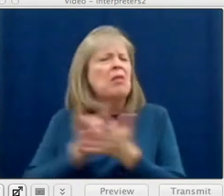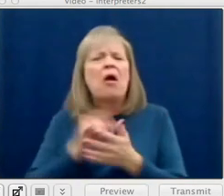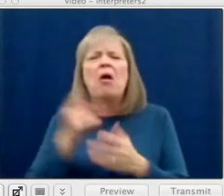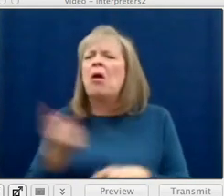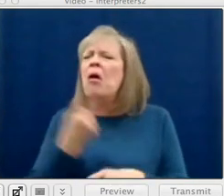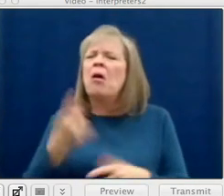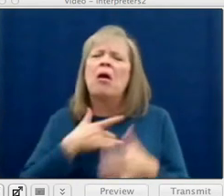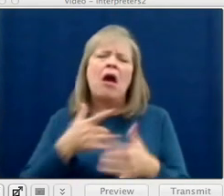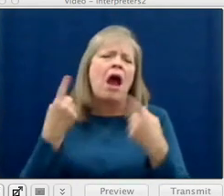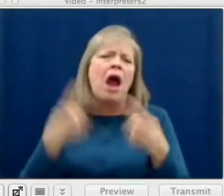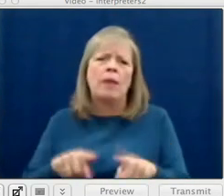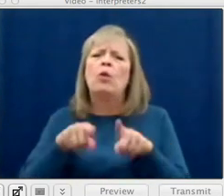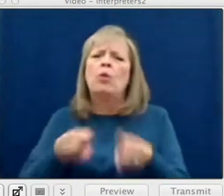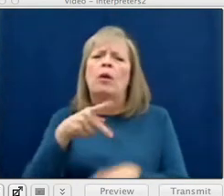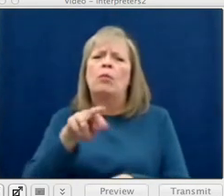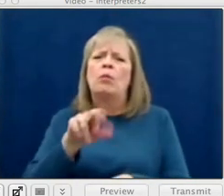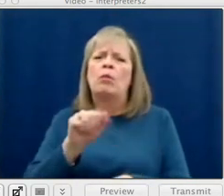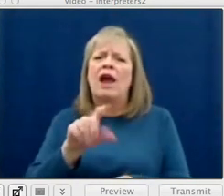look at this other example.